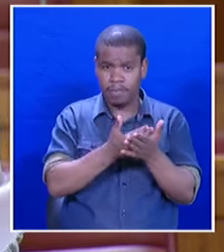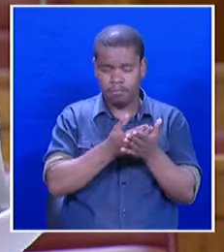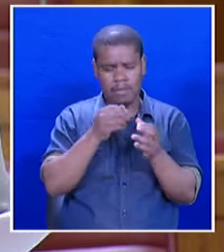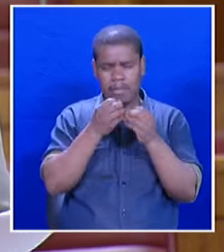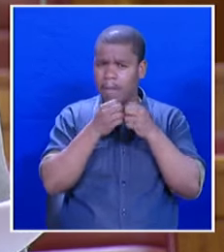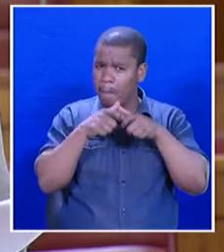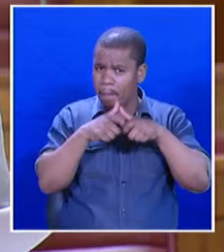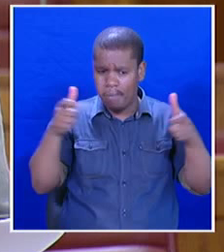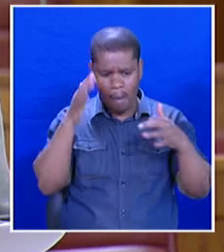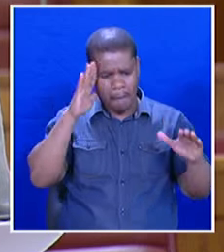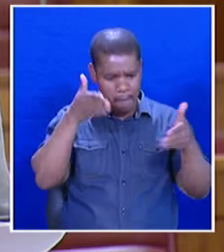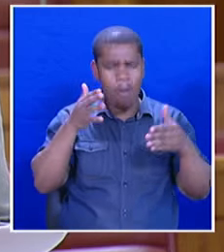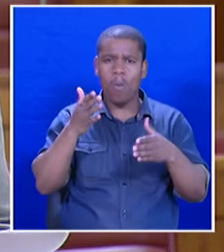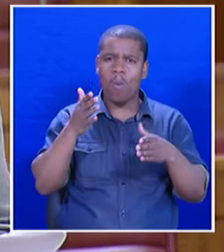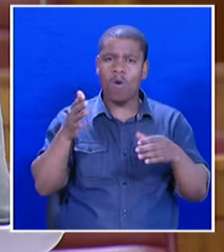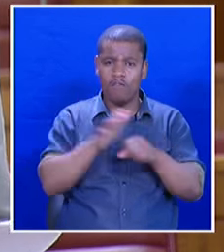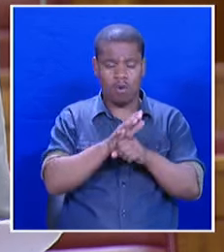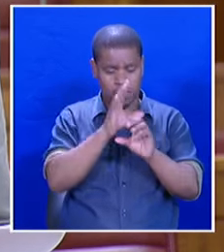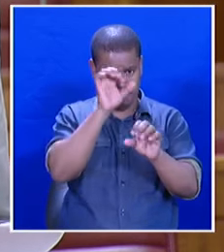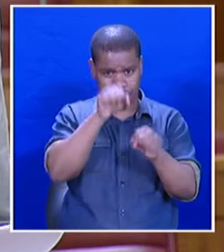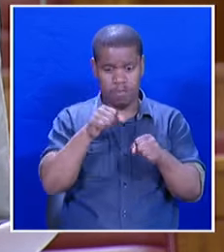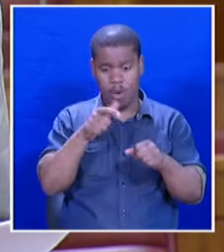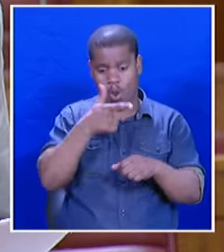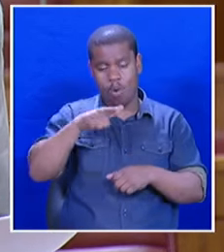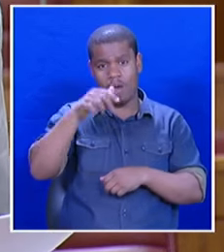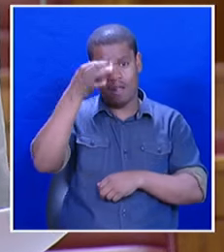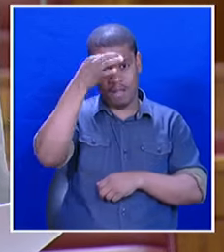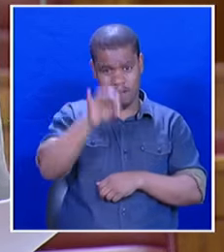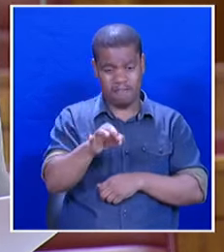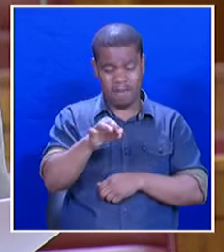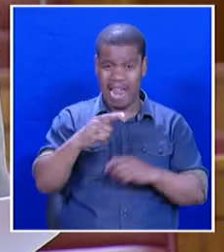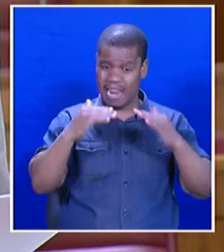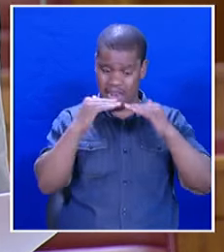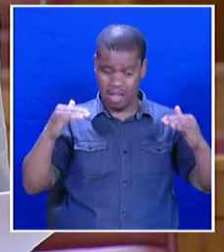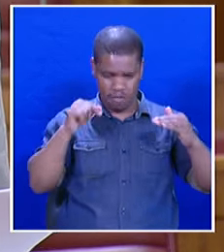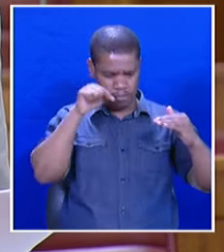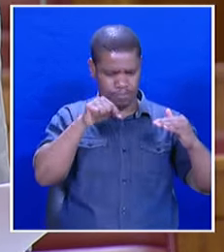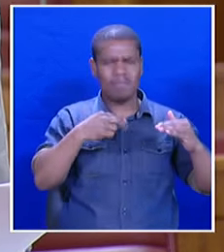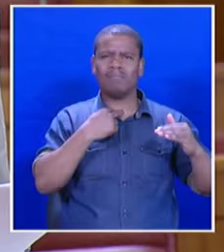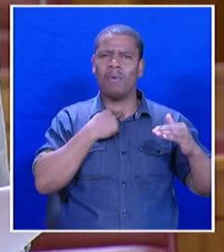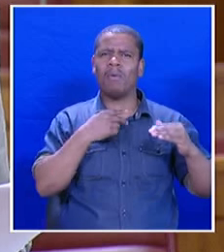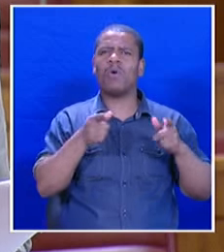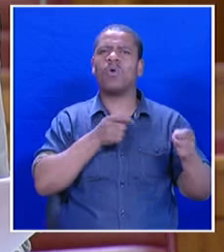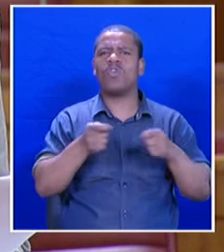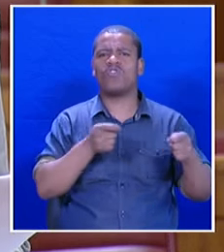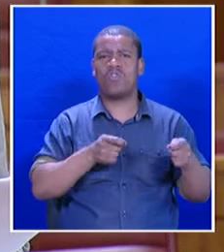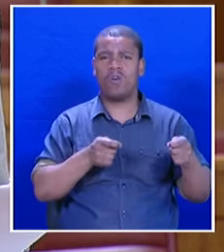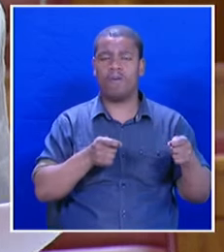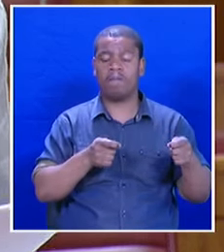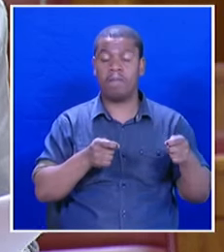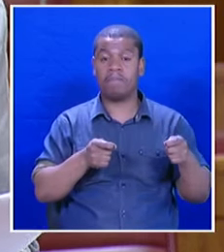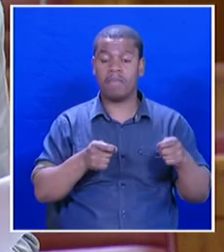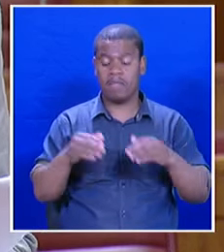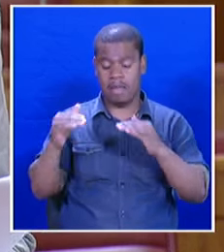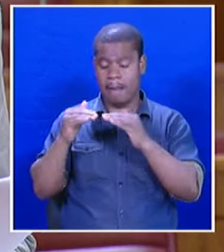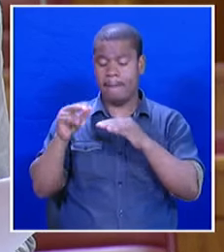interventions on local government level, which is very difficult to control. The plan seems to be